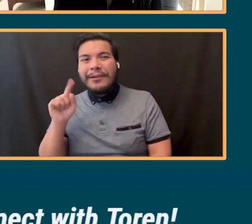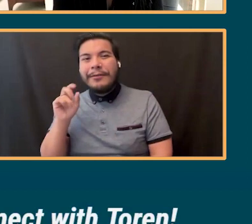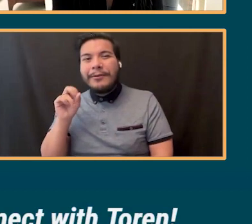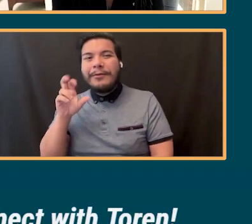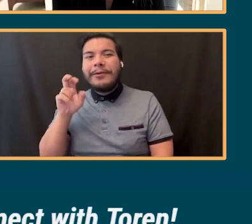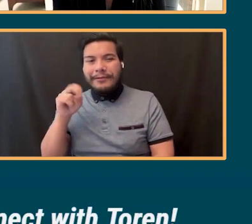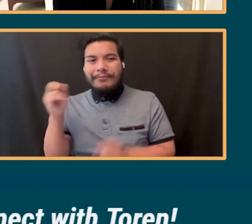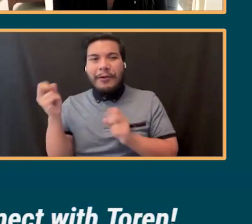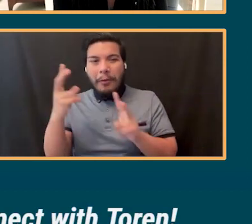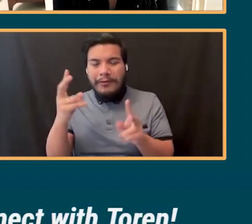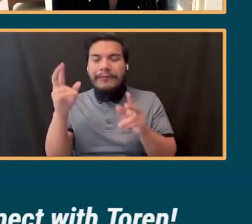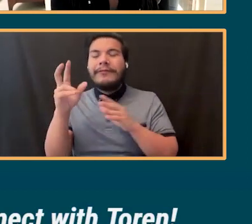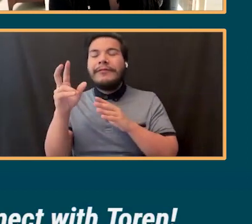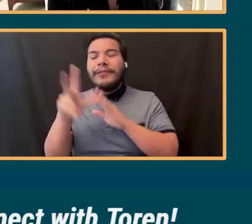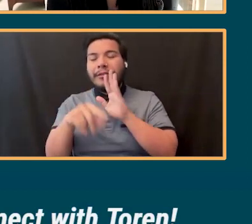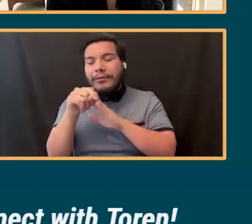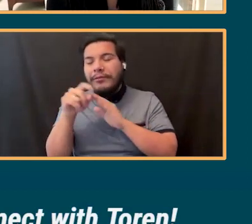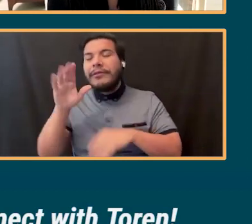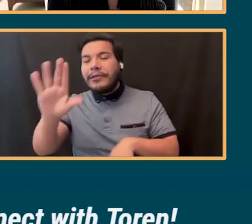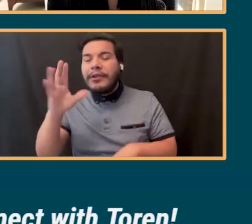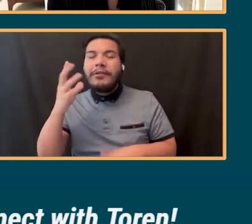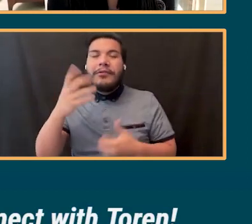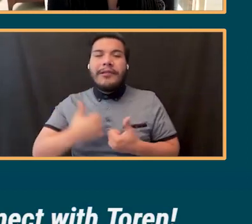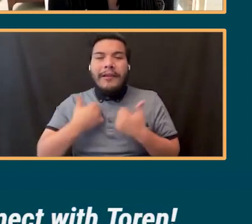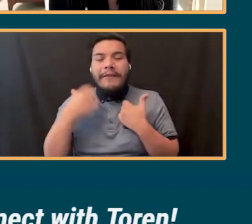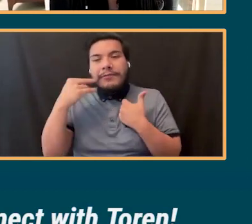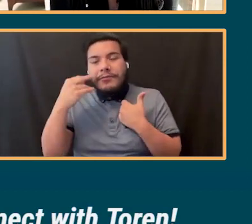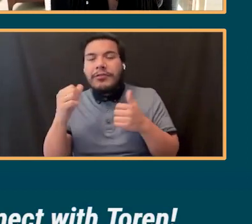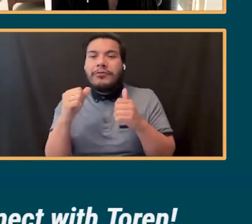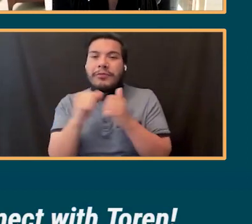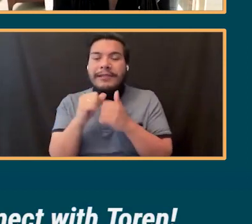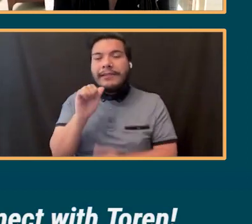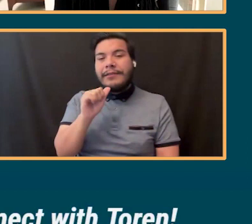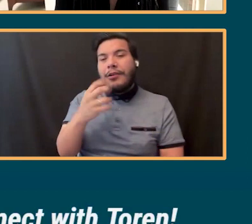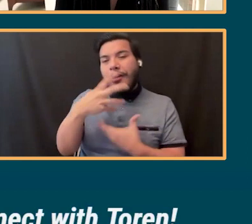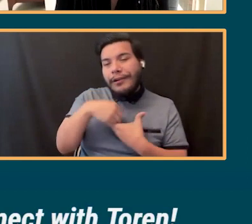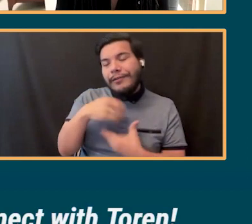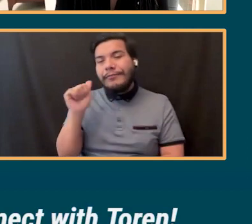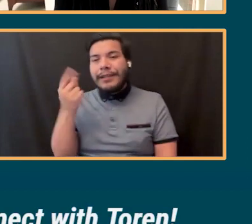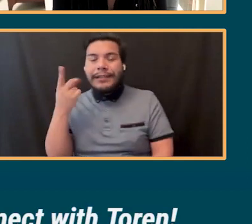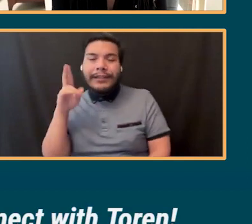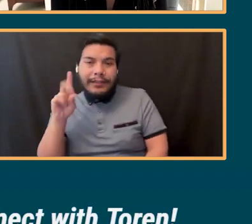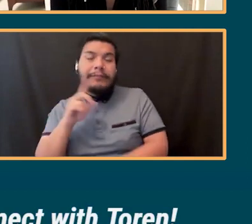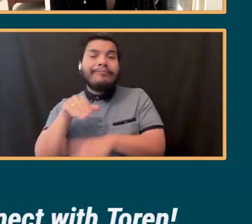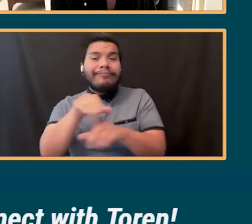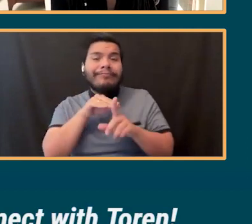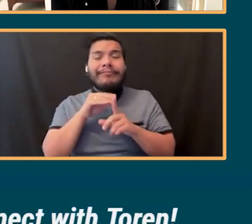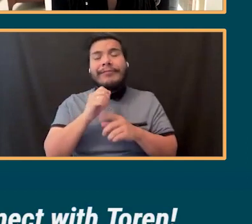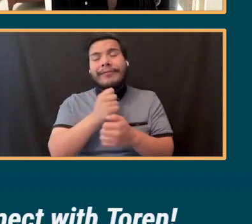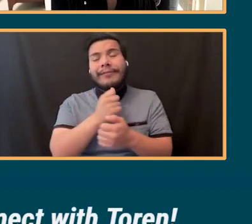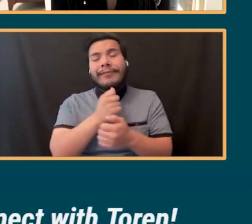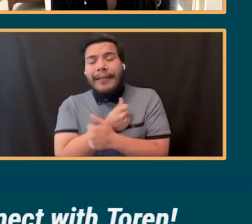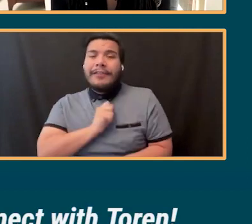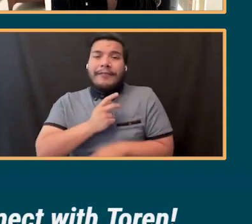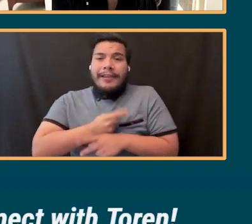sharing insights into their shared experiences with autism and ADHD, as well as reminders of love and self-care to their